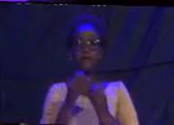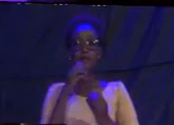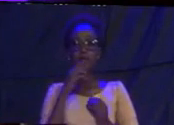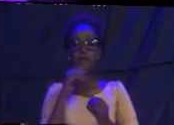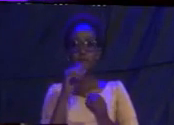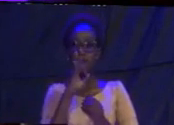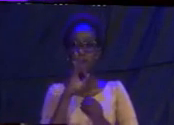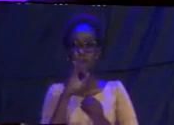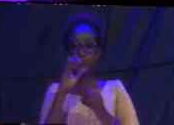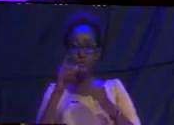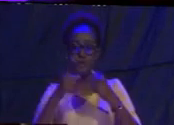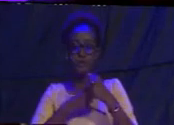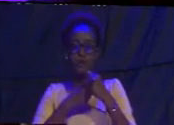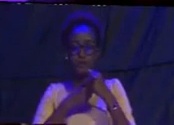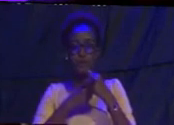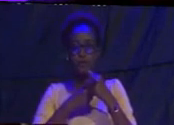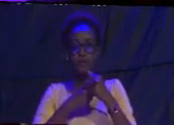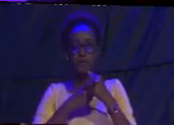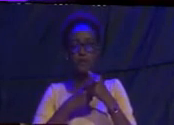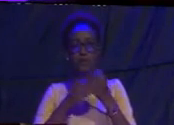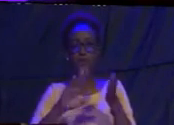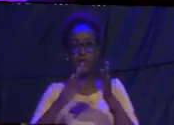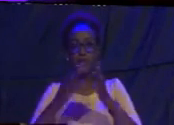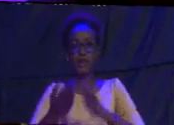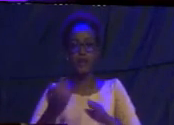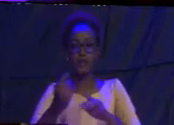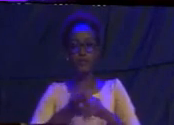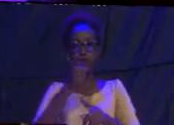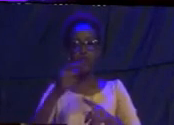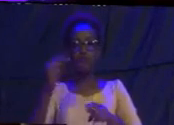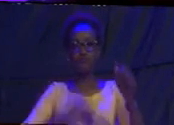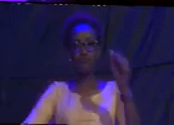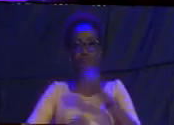36. And about 36 men died.